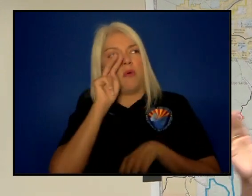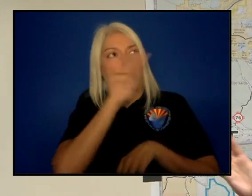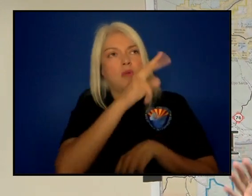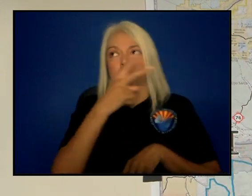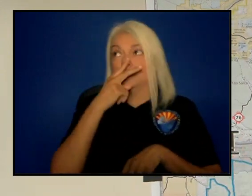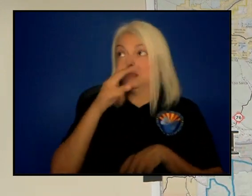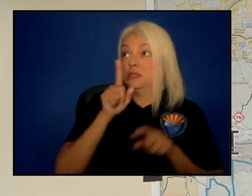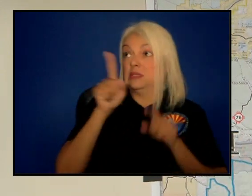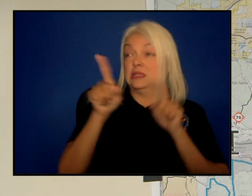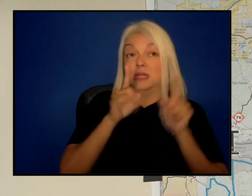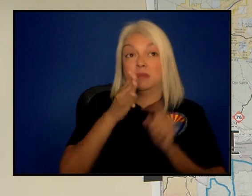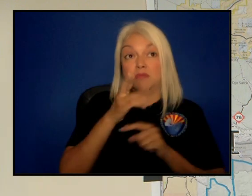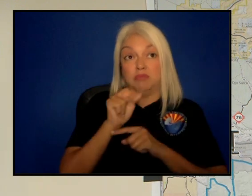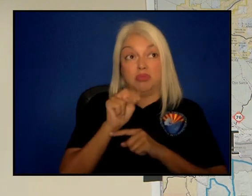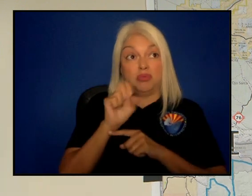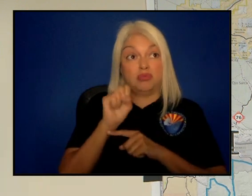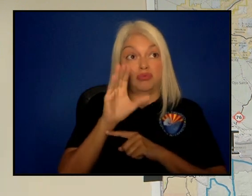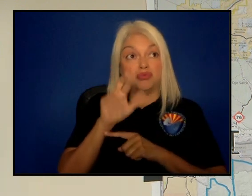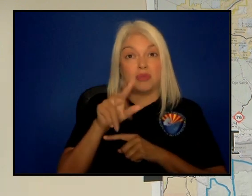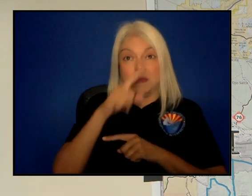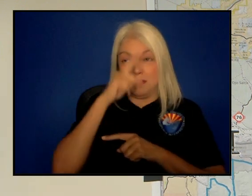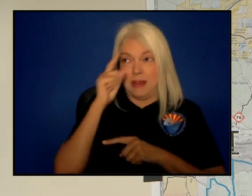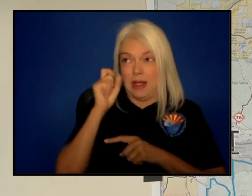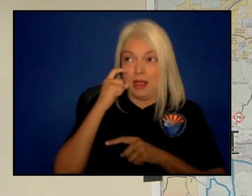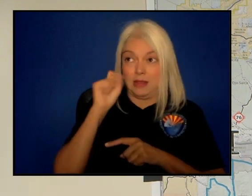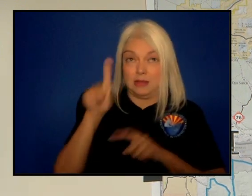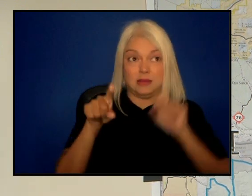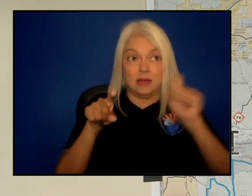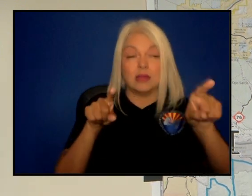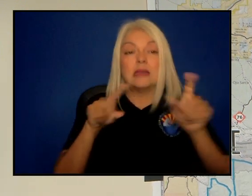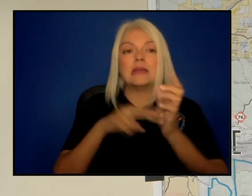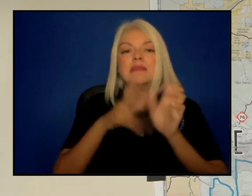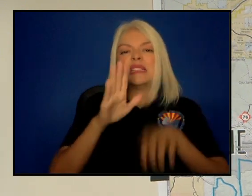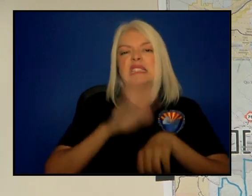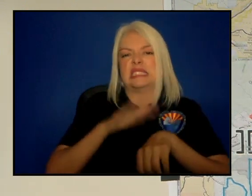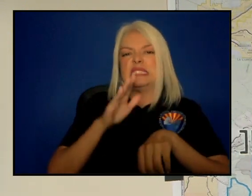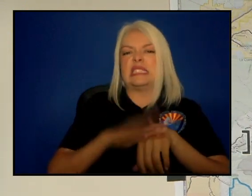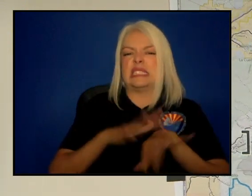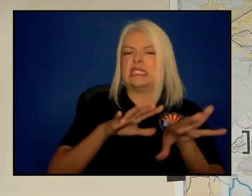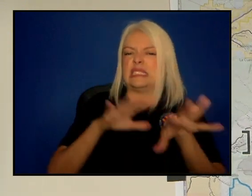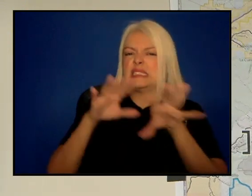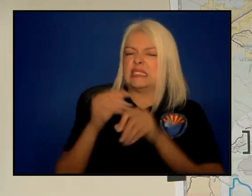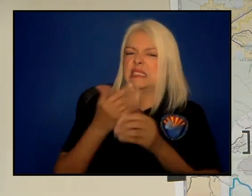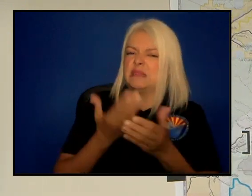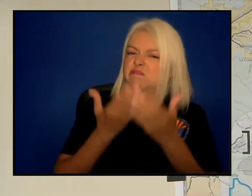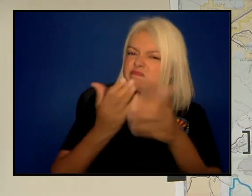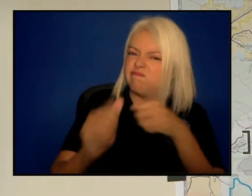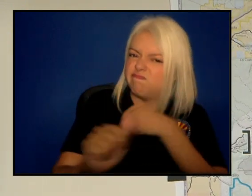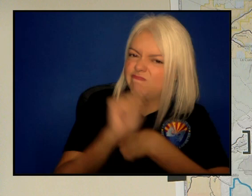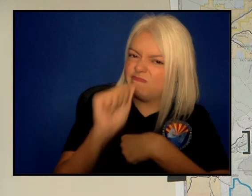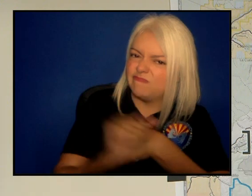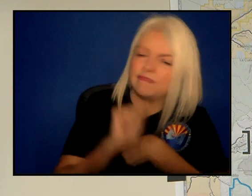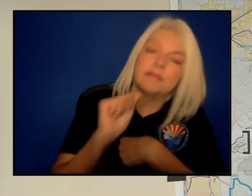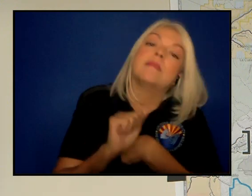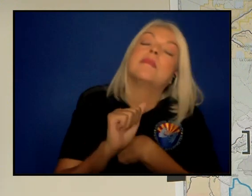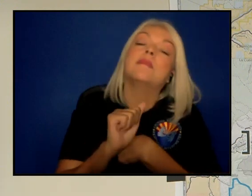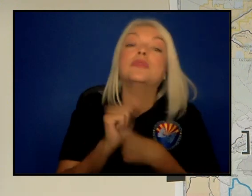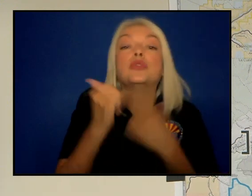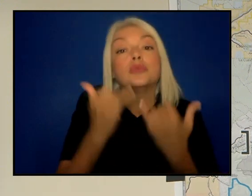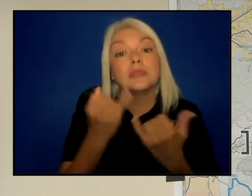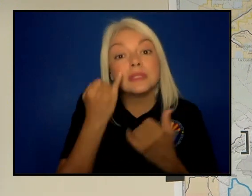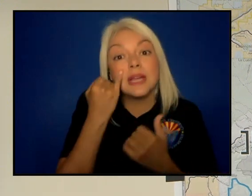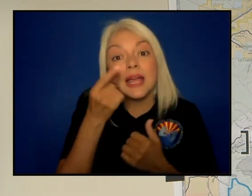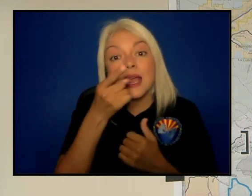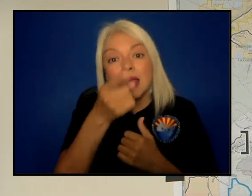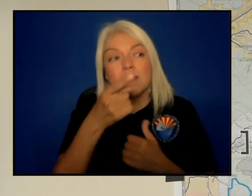and they're directly in your line of sight, you could be in harm's way. So it's a good day, especially if you live in this area, to just kind of take